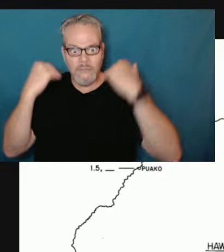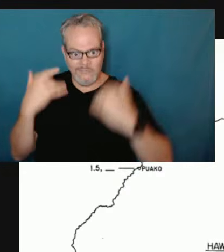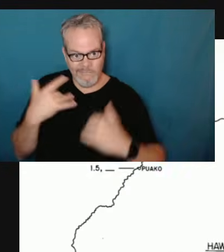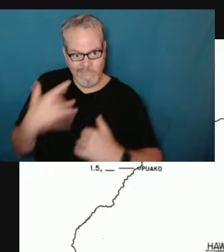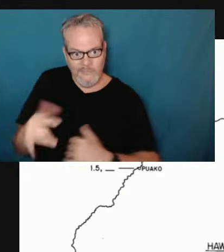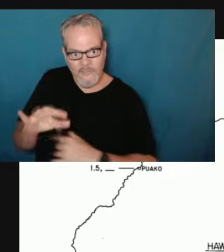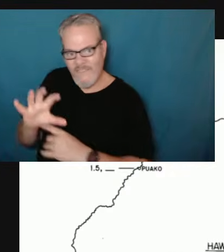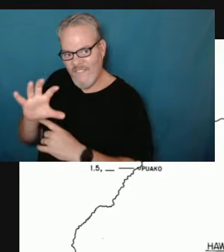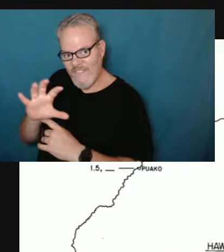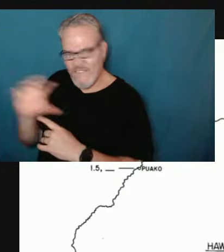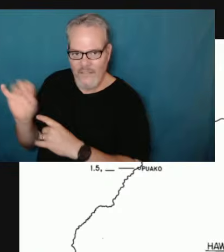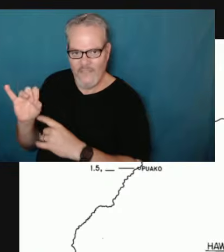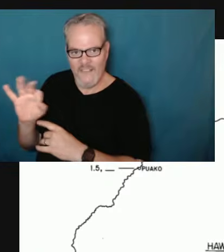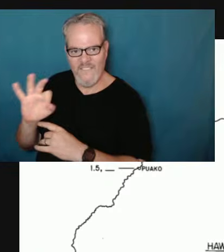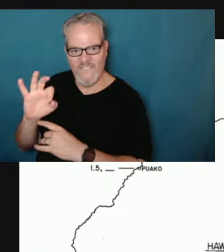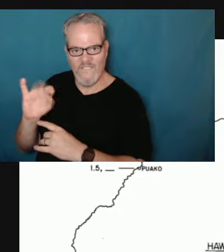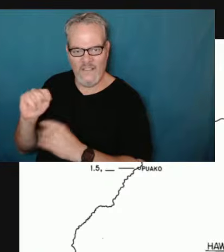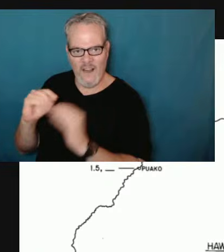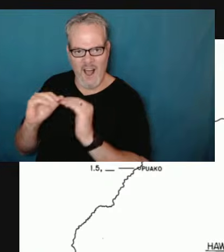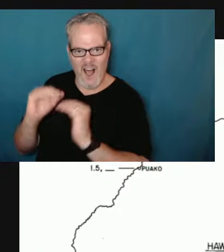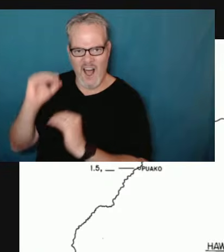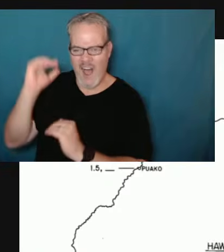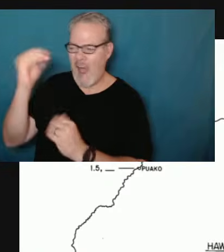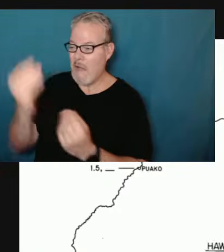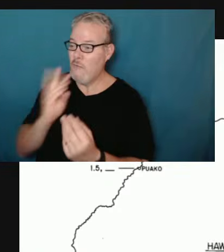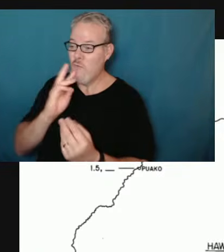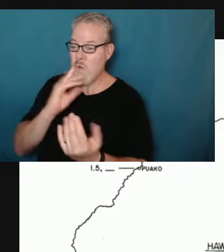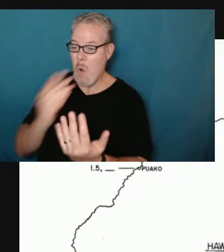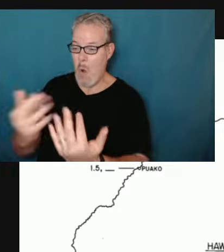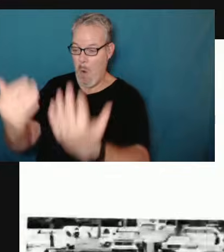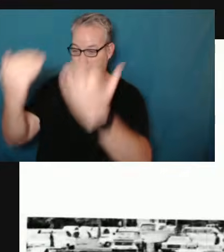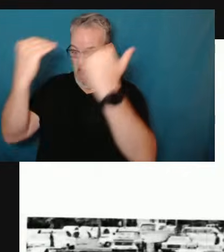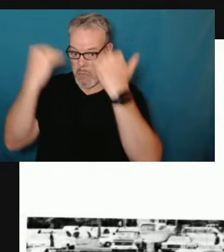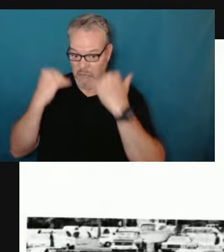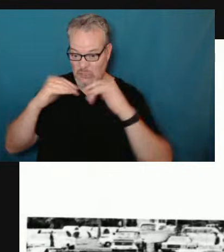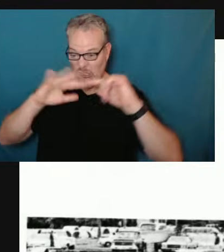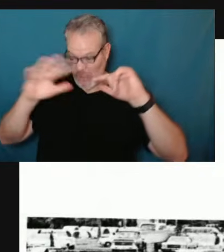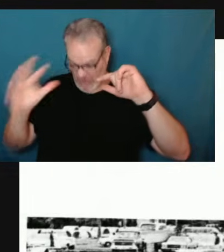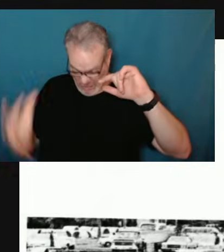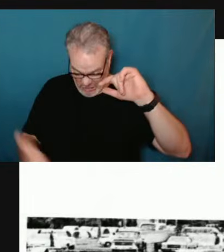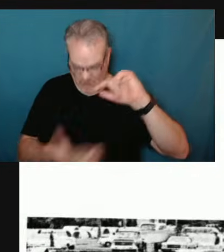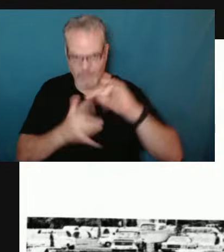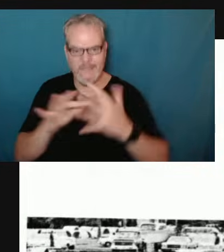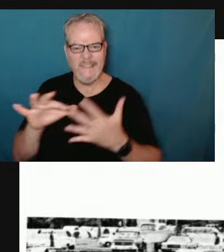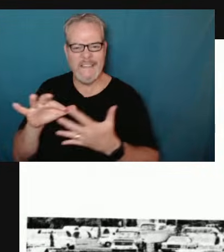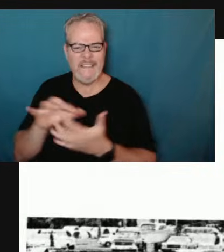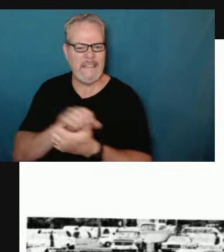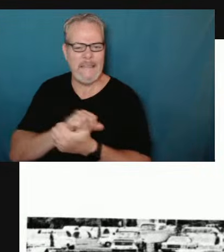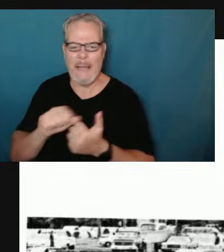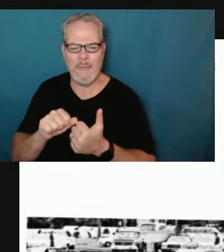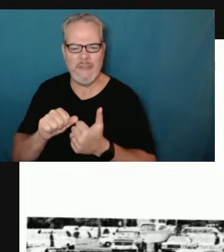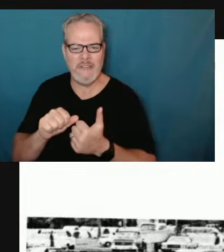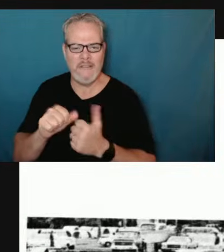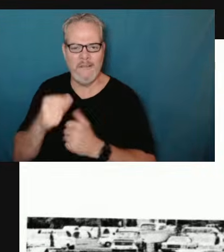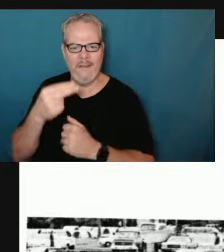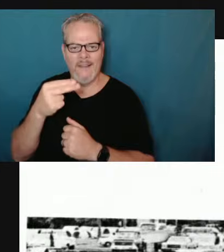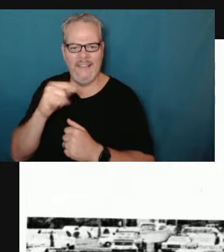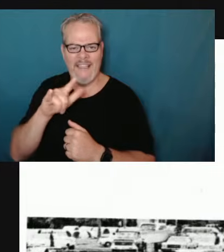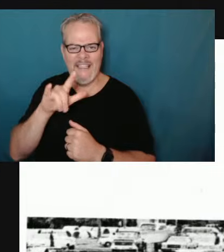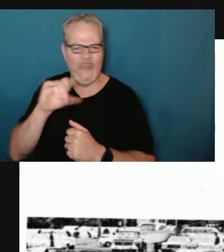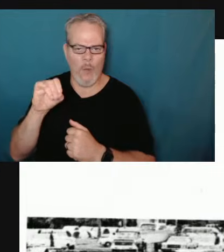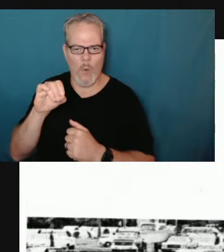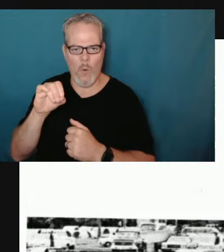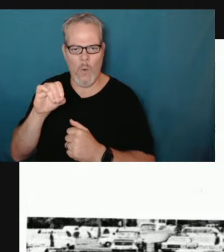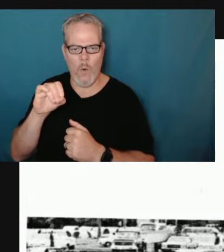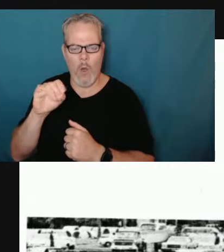Halapē, west of Kīlauea. The tsunami swept around the island, damaging boats in Hilo Harbor and killing 2 campers and